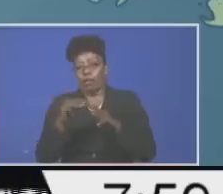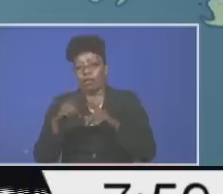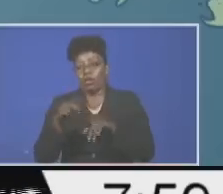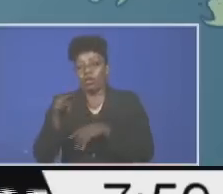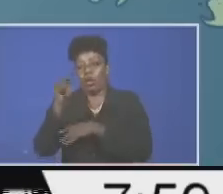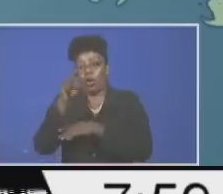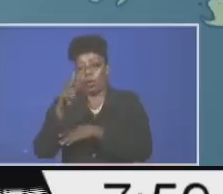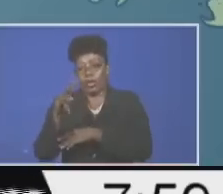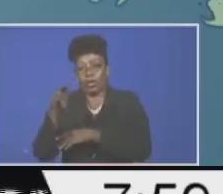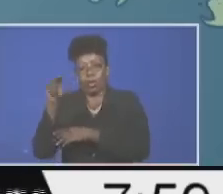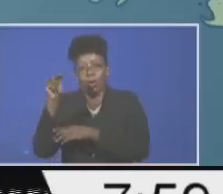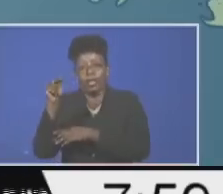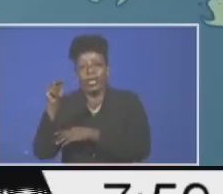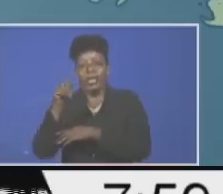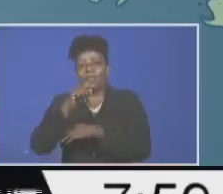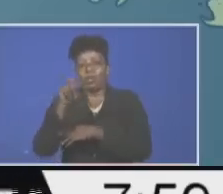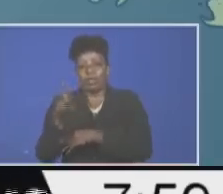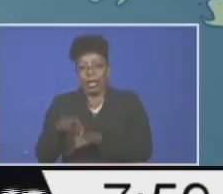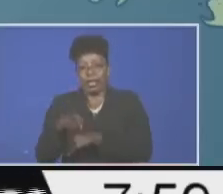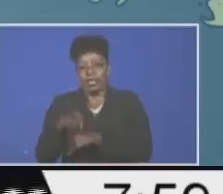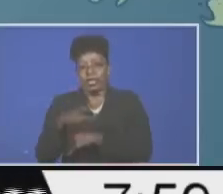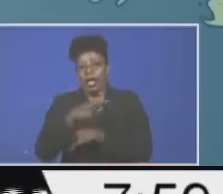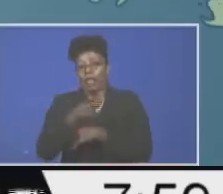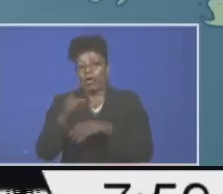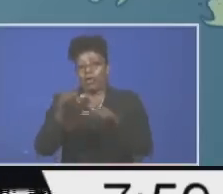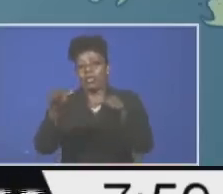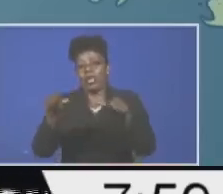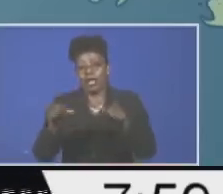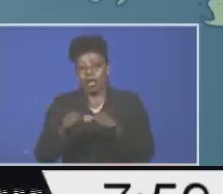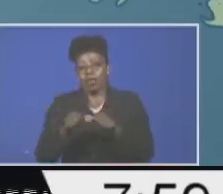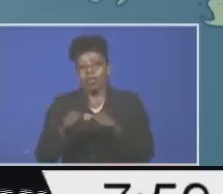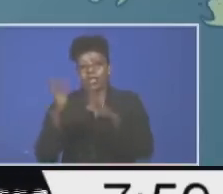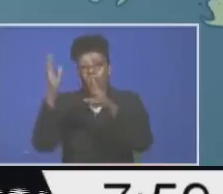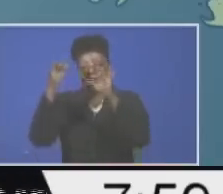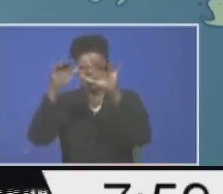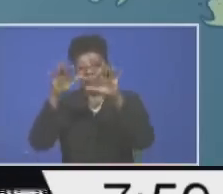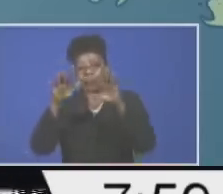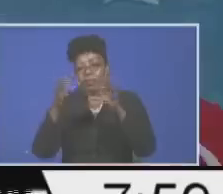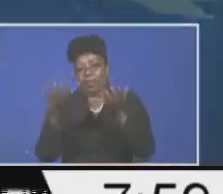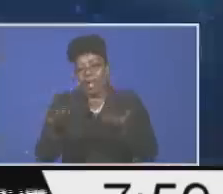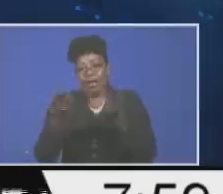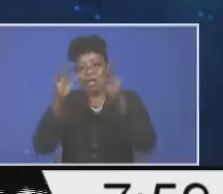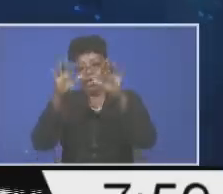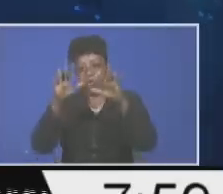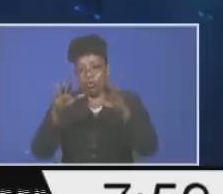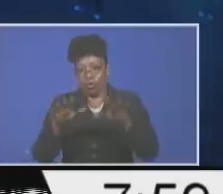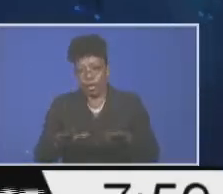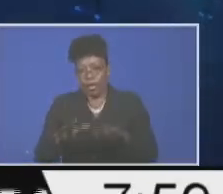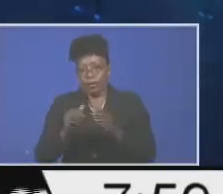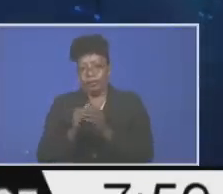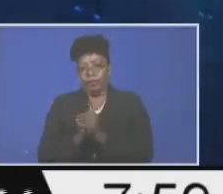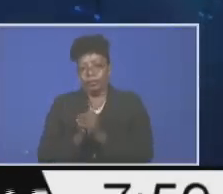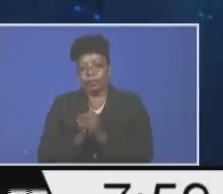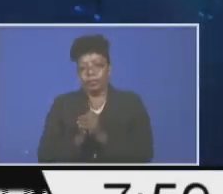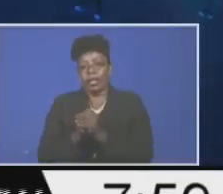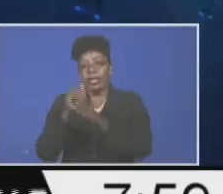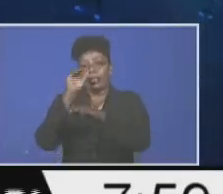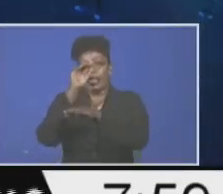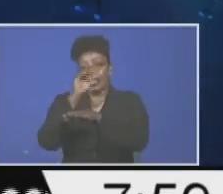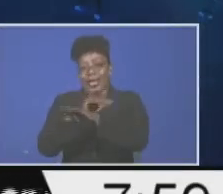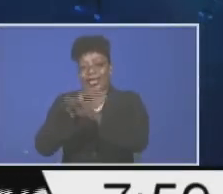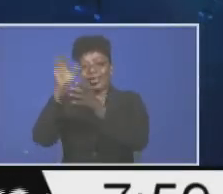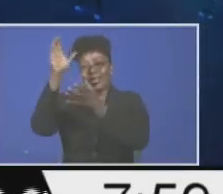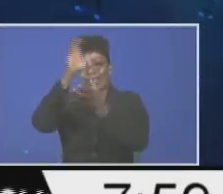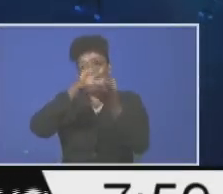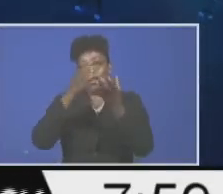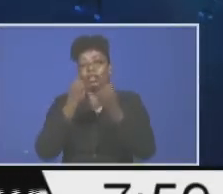northwest, meaning Texas and those areas should brace themselves for some heavy rainfall once that system gets going. Forecast for tonight, patchy clouds a